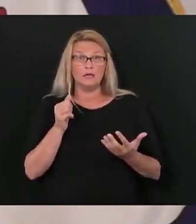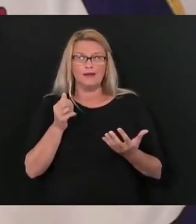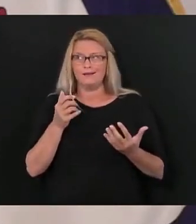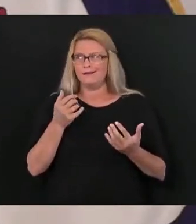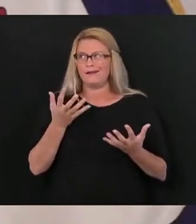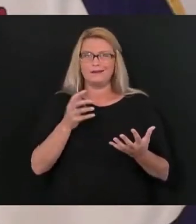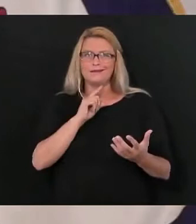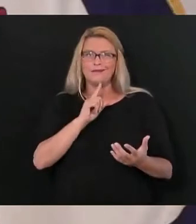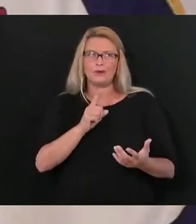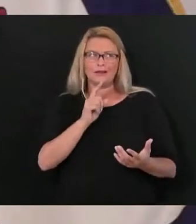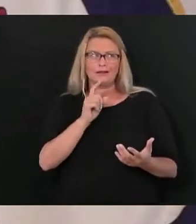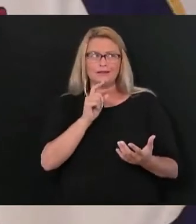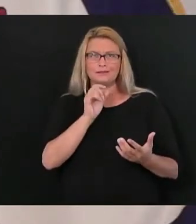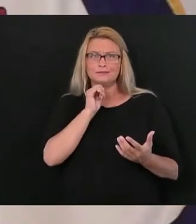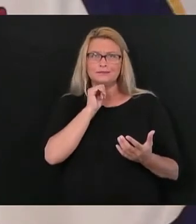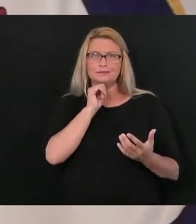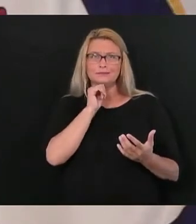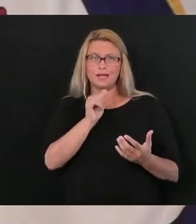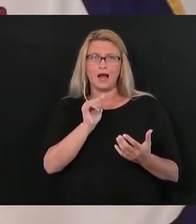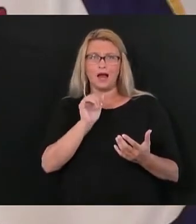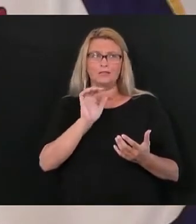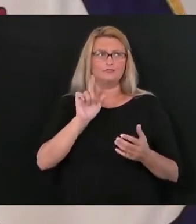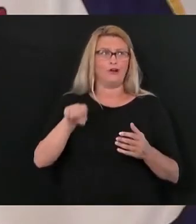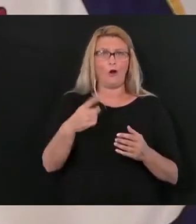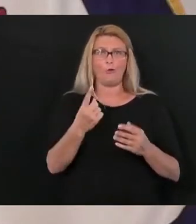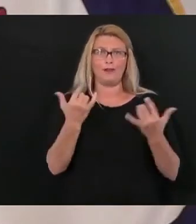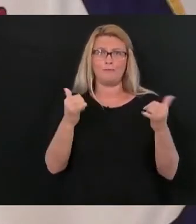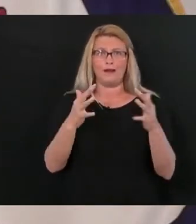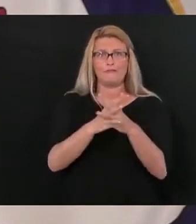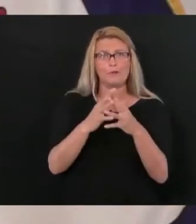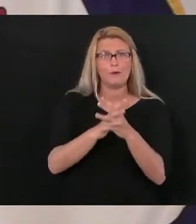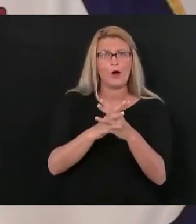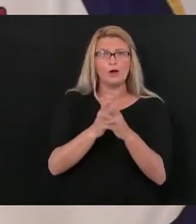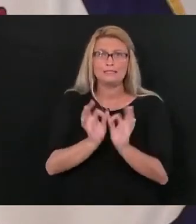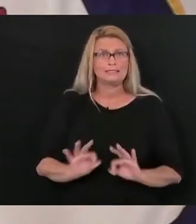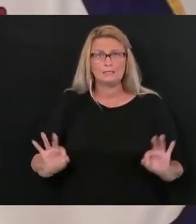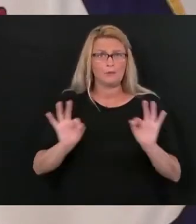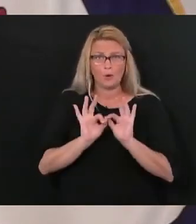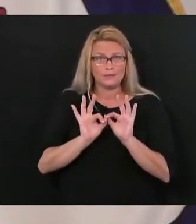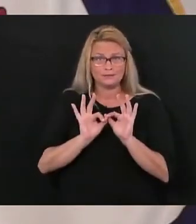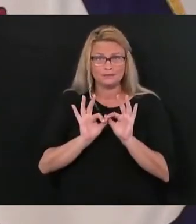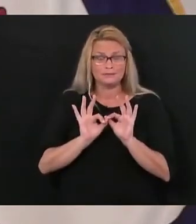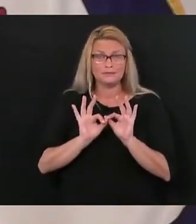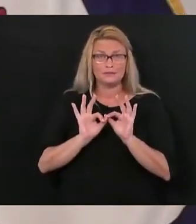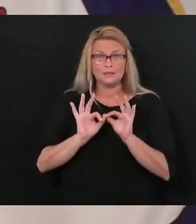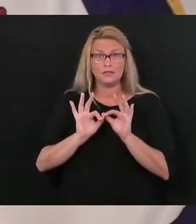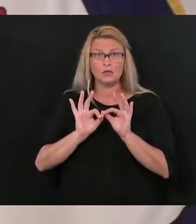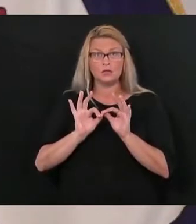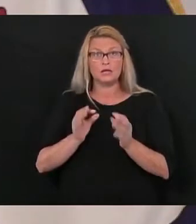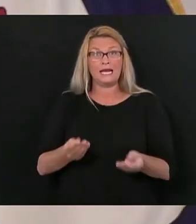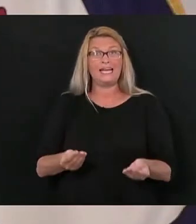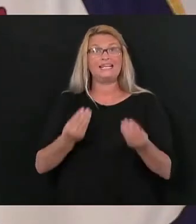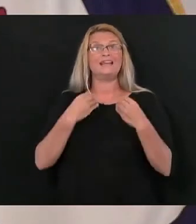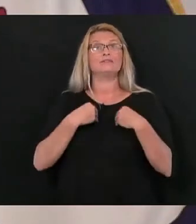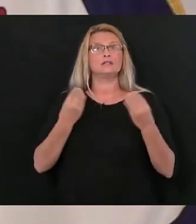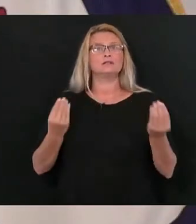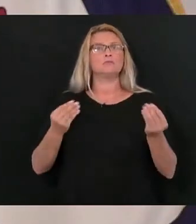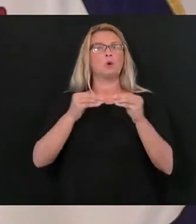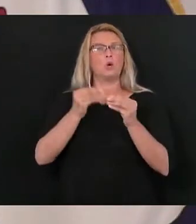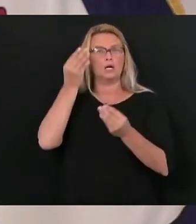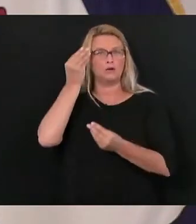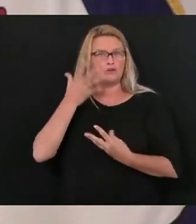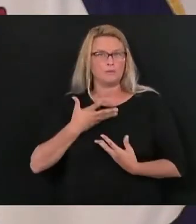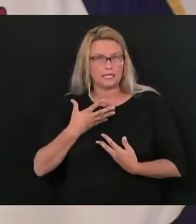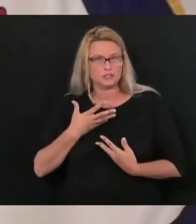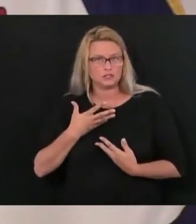playing. That's not that. The underlying thing is just this. It will give us information. It will